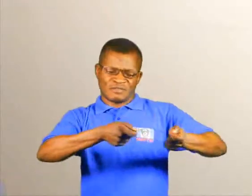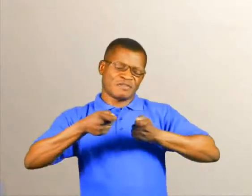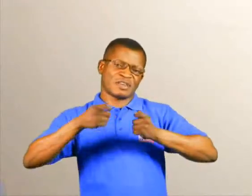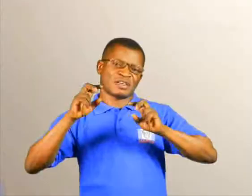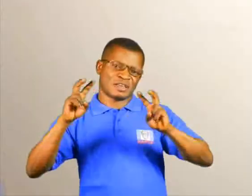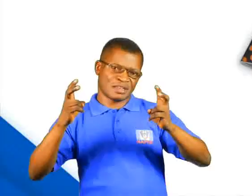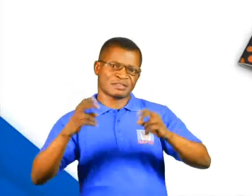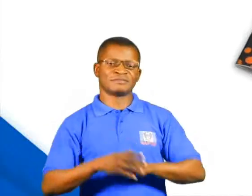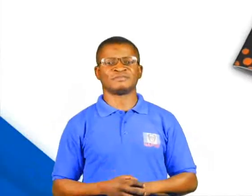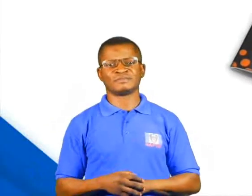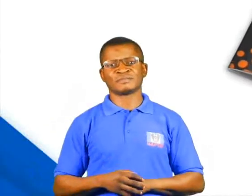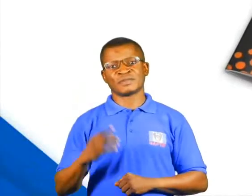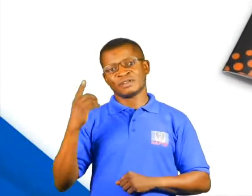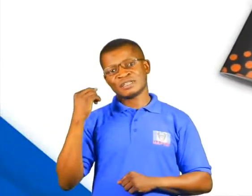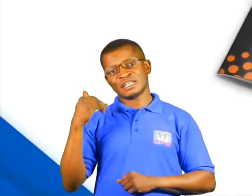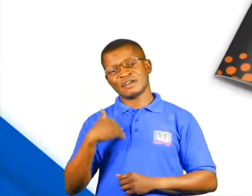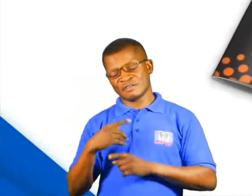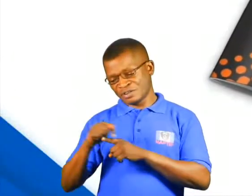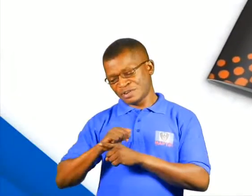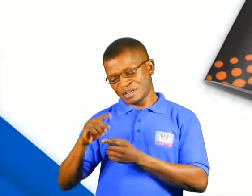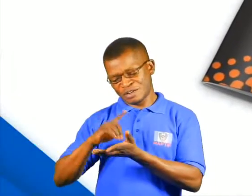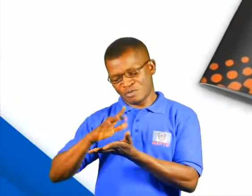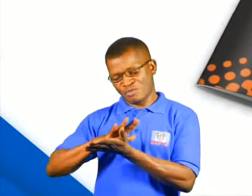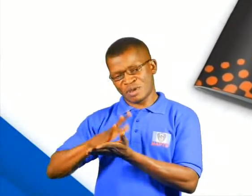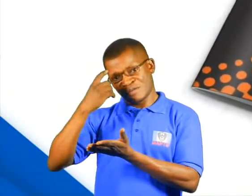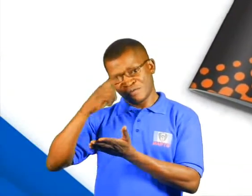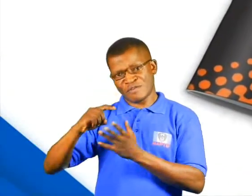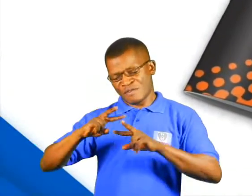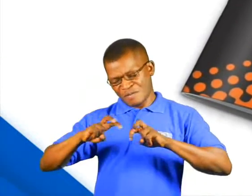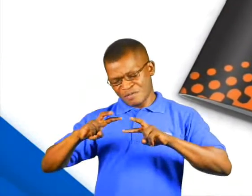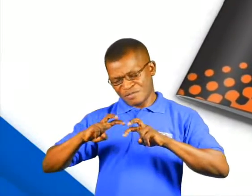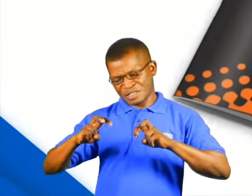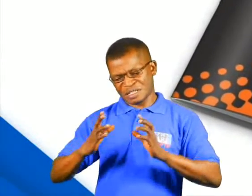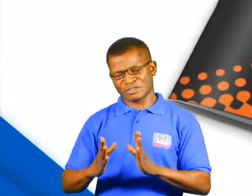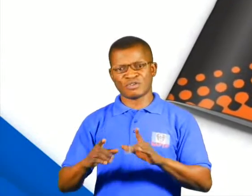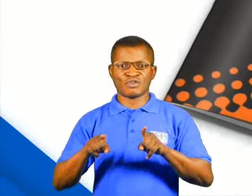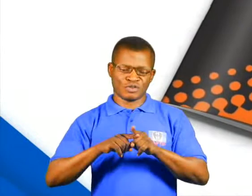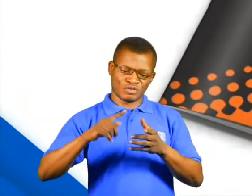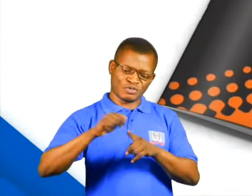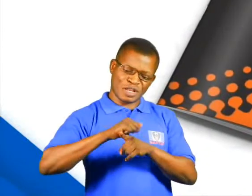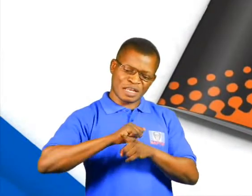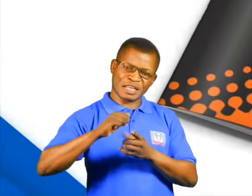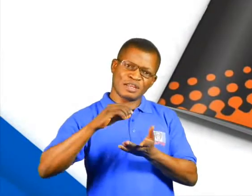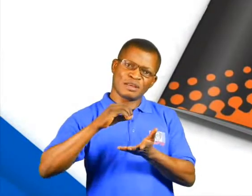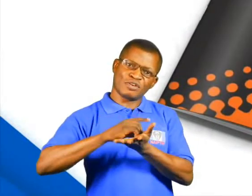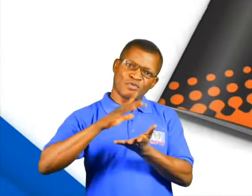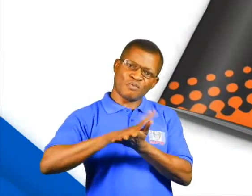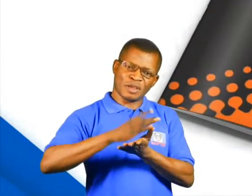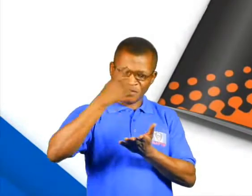trafficking cases. We recently developed a training manual for investigators and a training manual